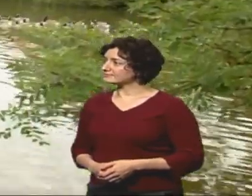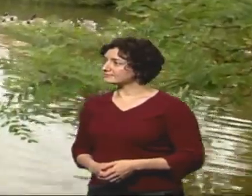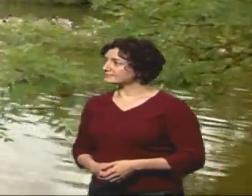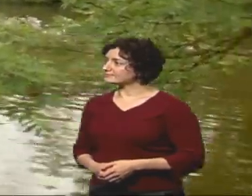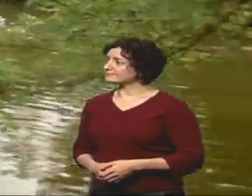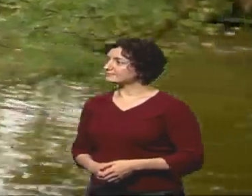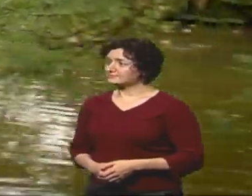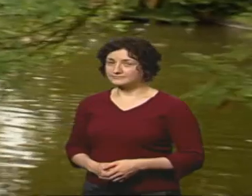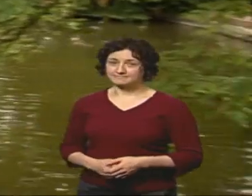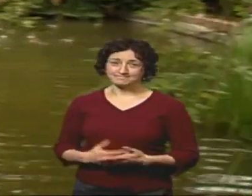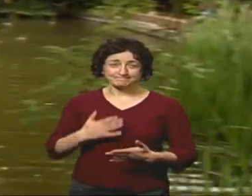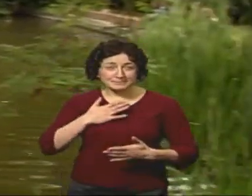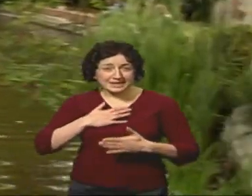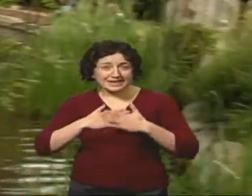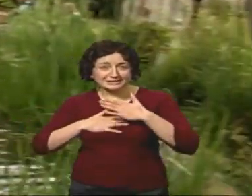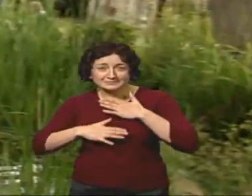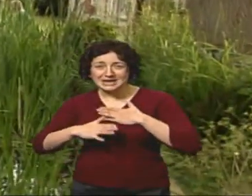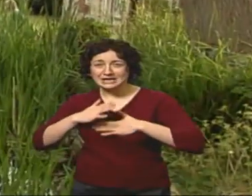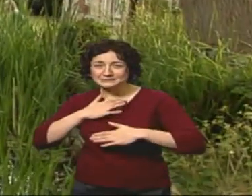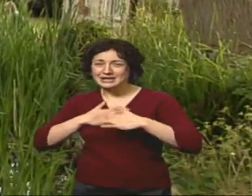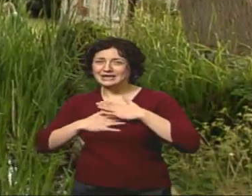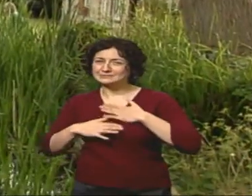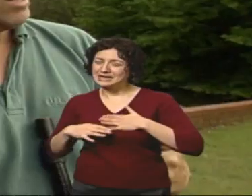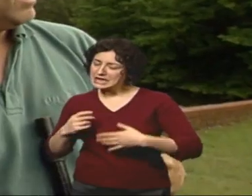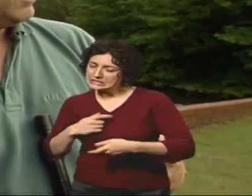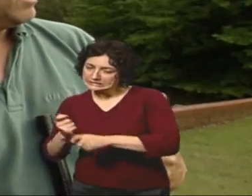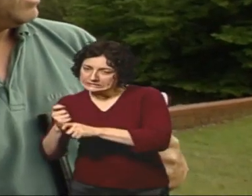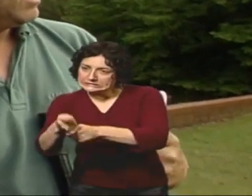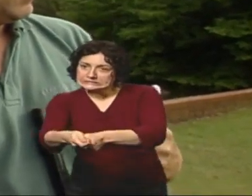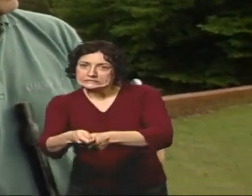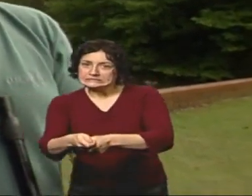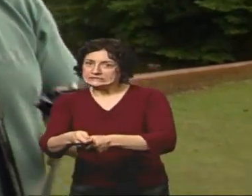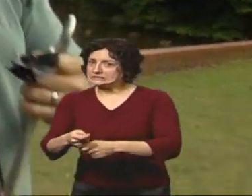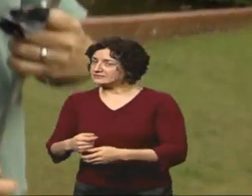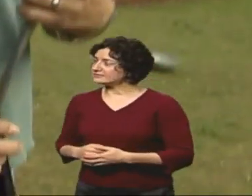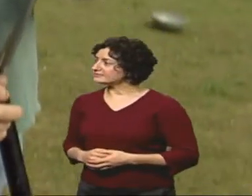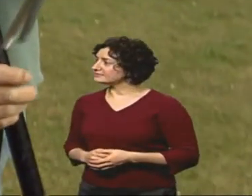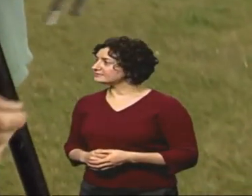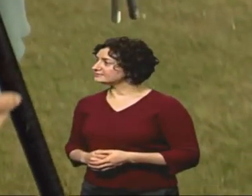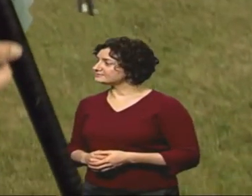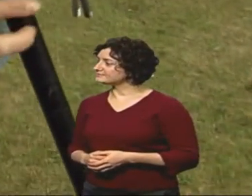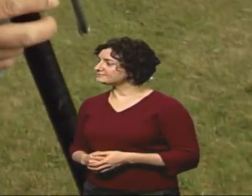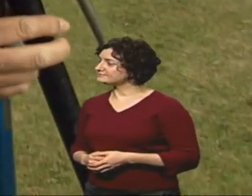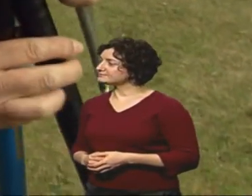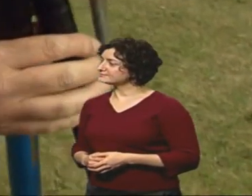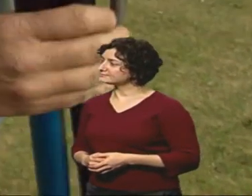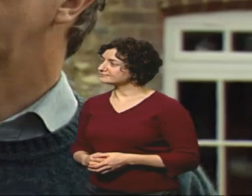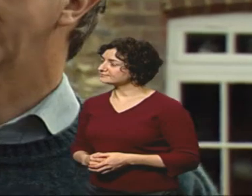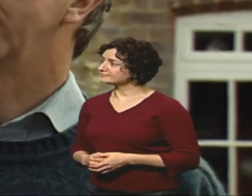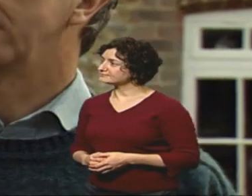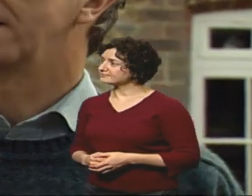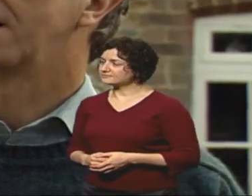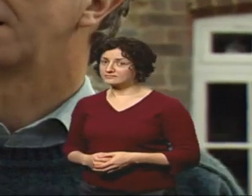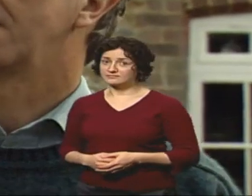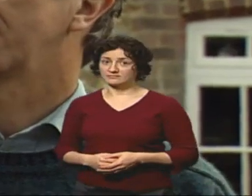Our patience was not rewarded, and we would have to wait for another day before being able to catch this elusive bird. Problem, they're not flying